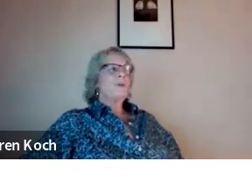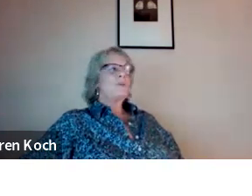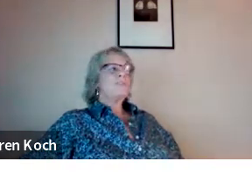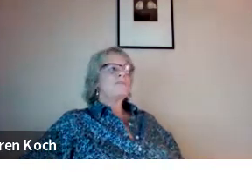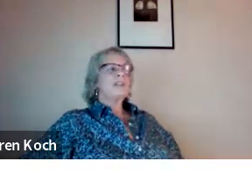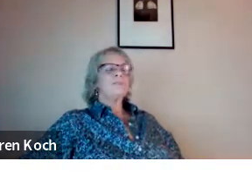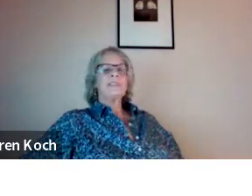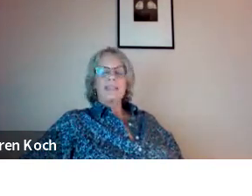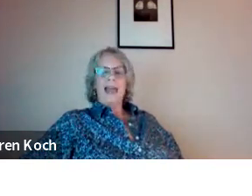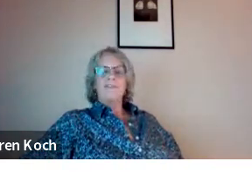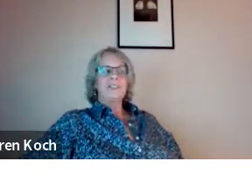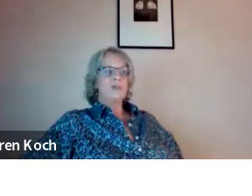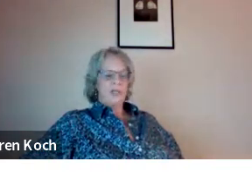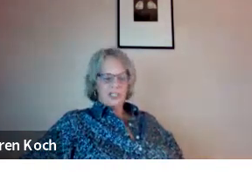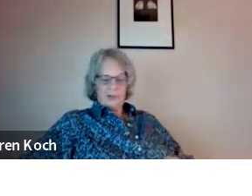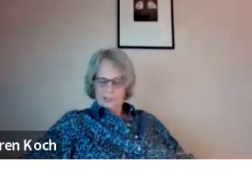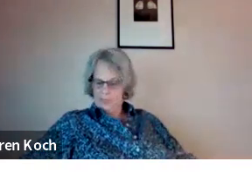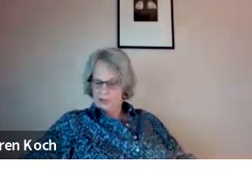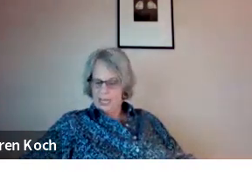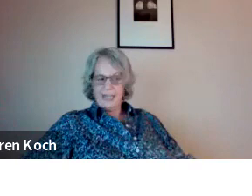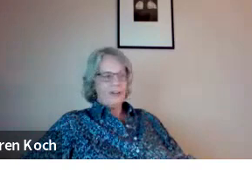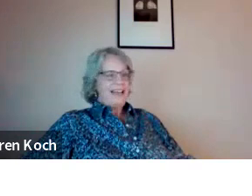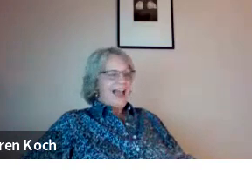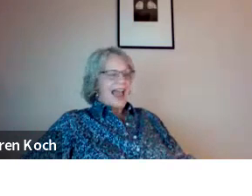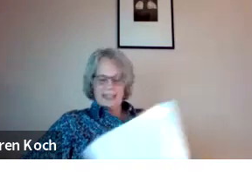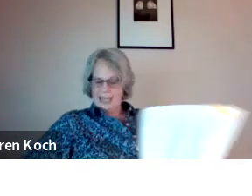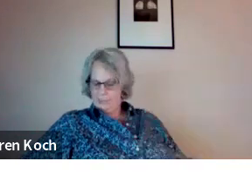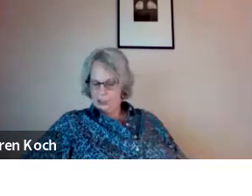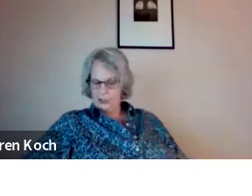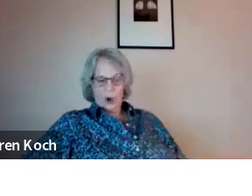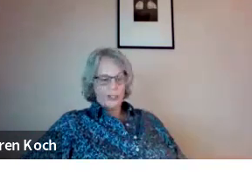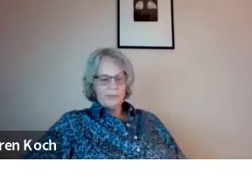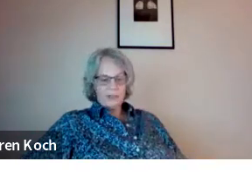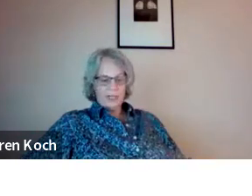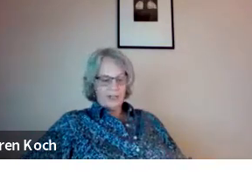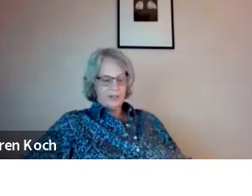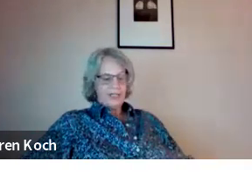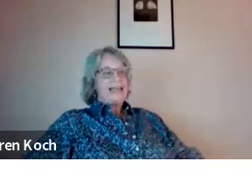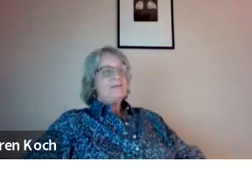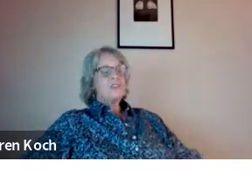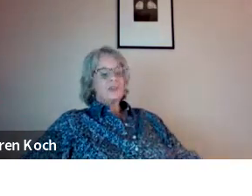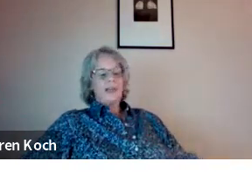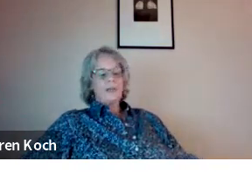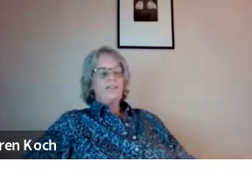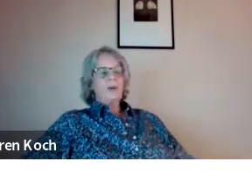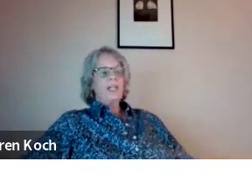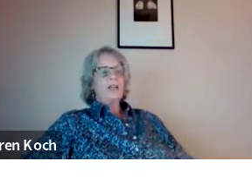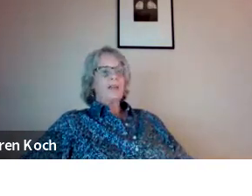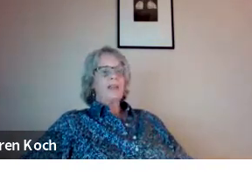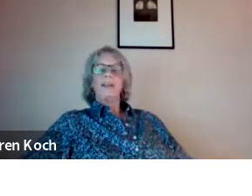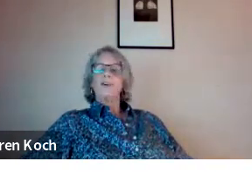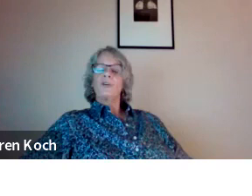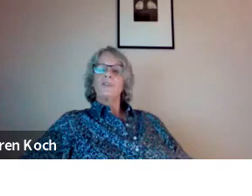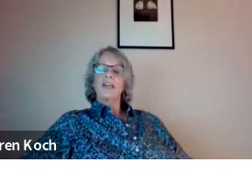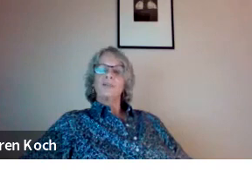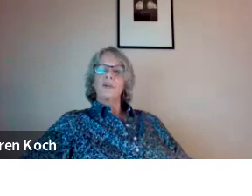add that the Roads to Freedom staff did reach out to Mr. Gaynor and attempt to talk to Mr. Gaynor. Mr. Gaynor made it very clear